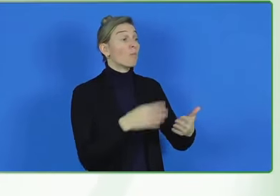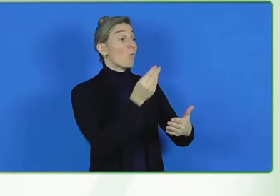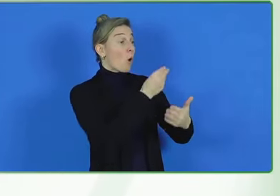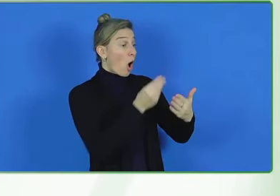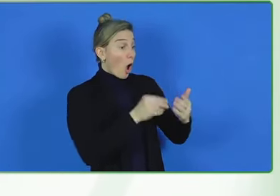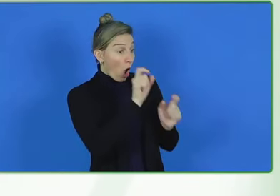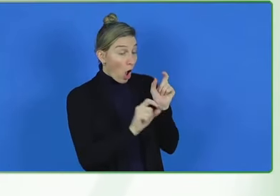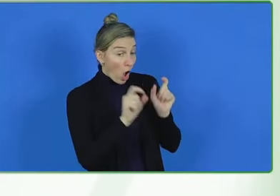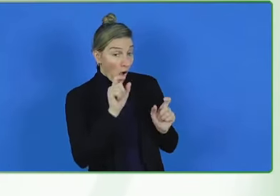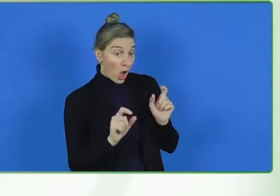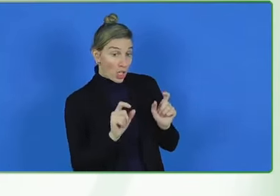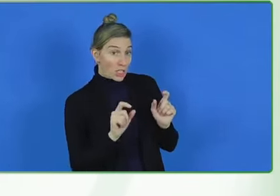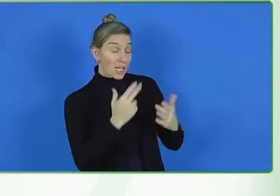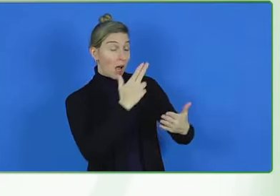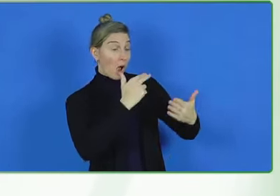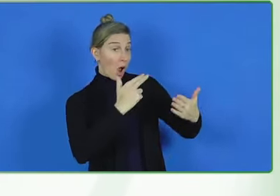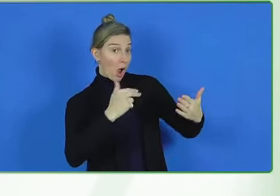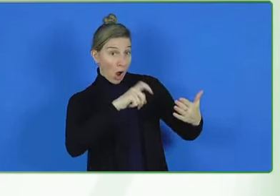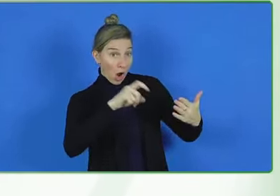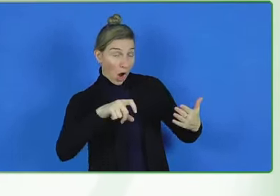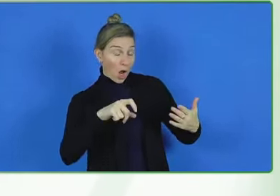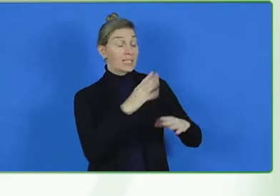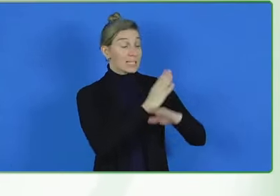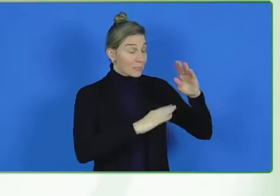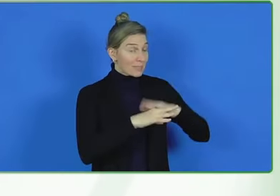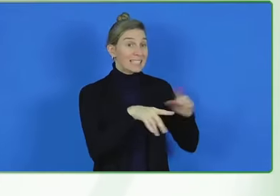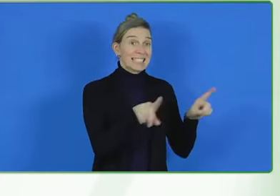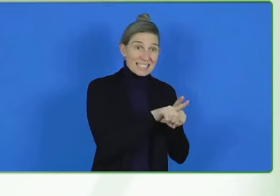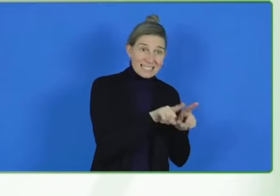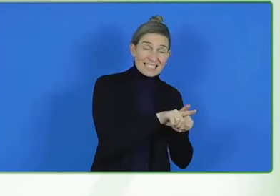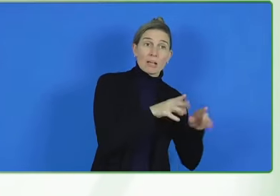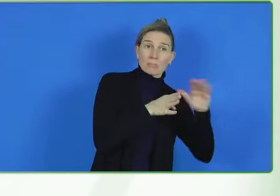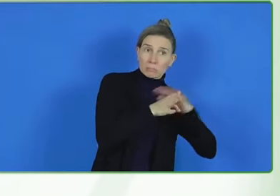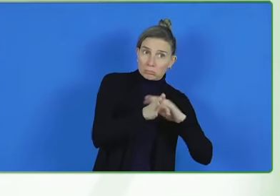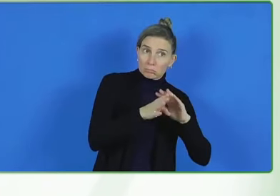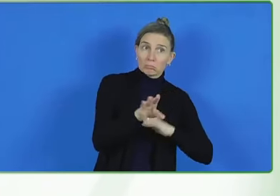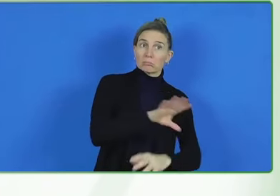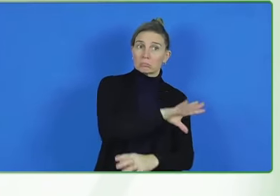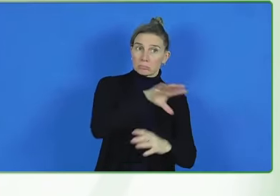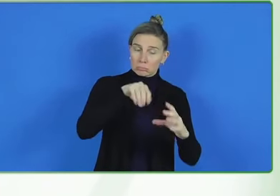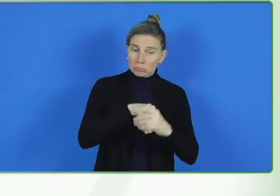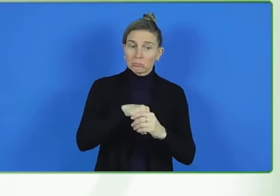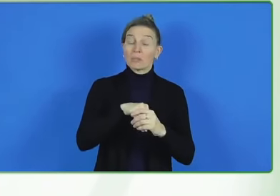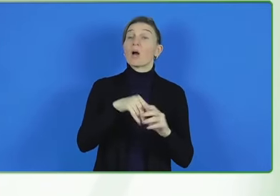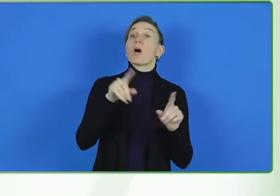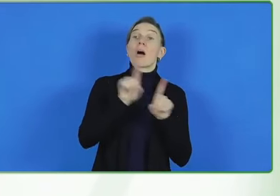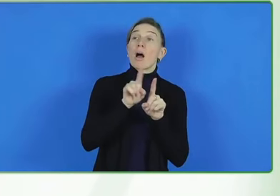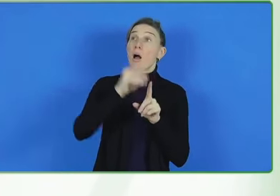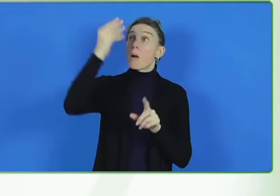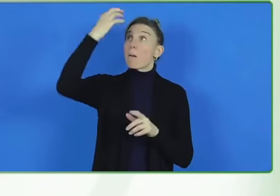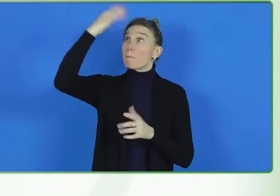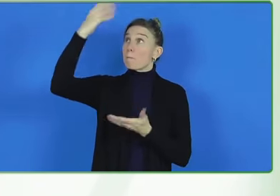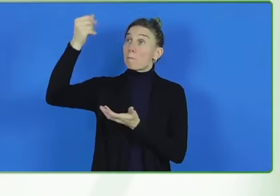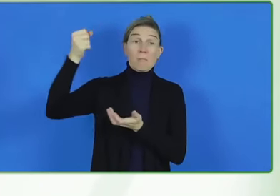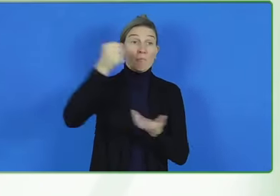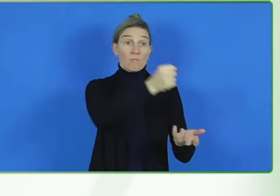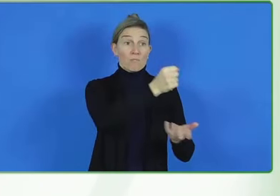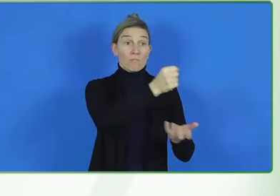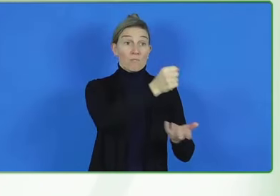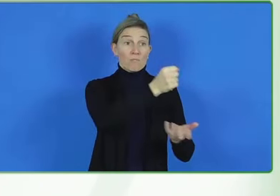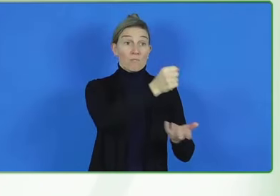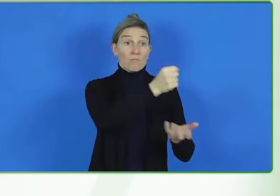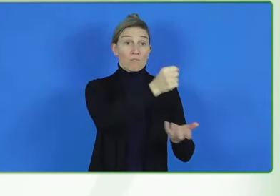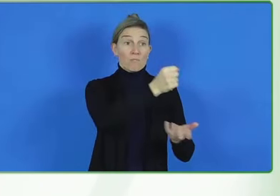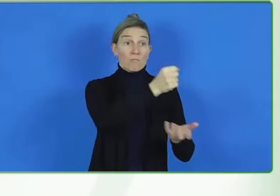possibility for artists with disabilities to access for public funds. And finally, next slide,